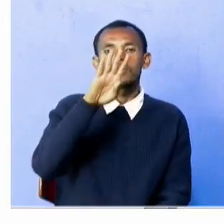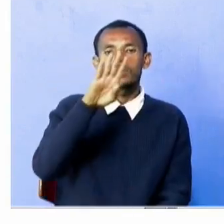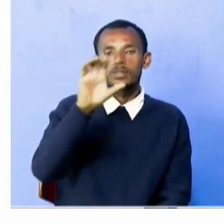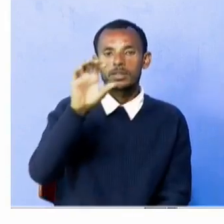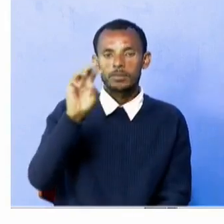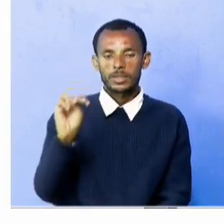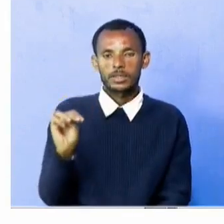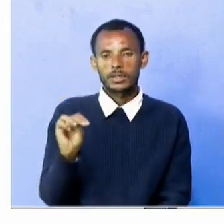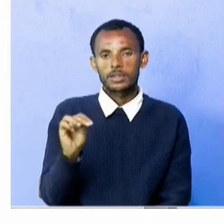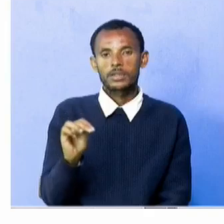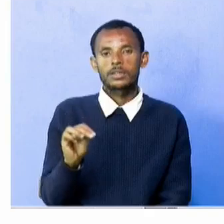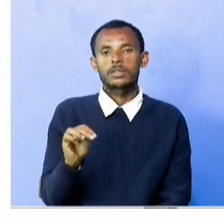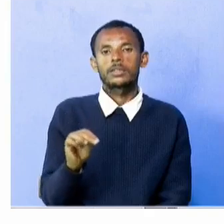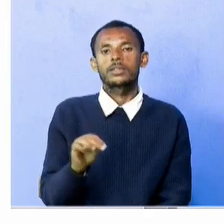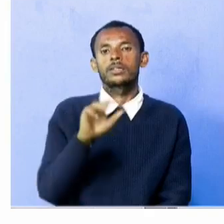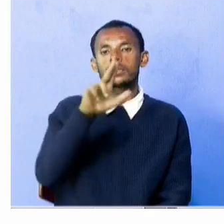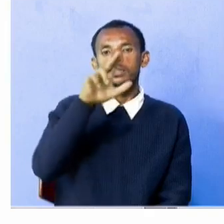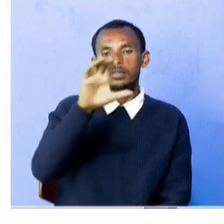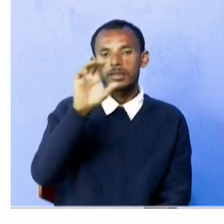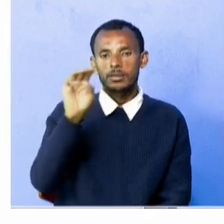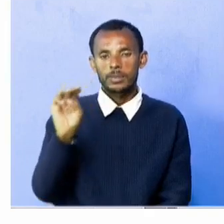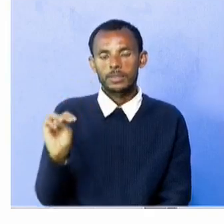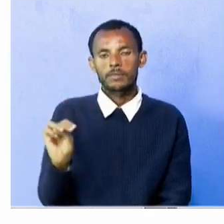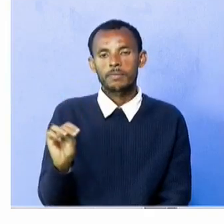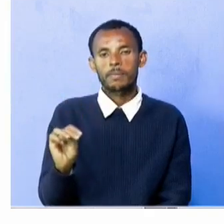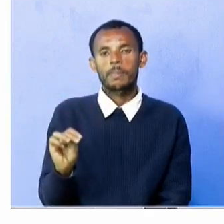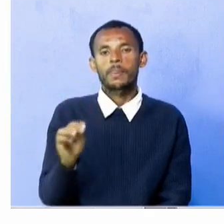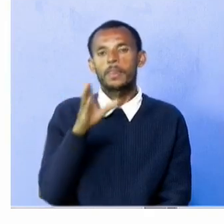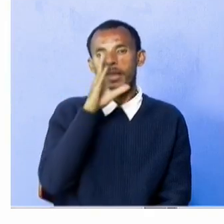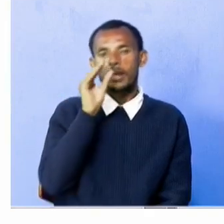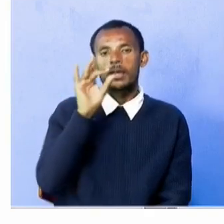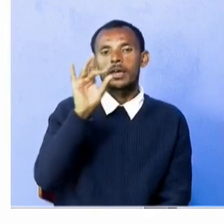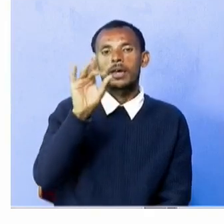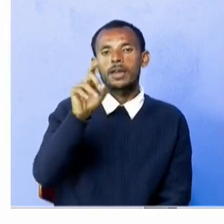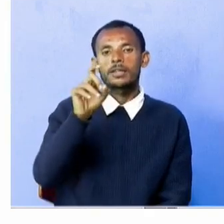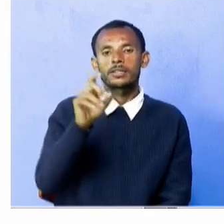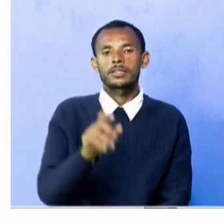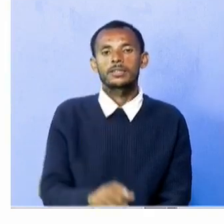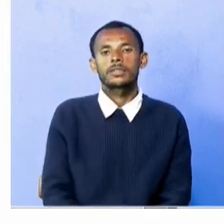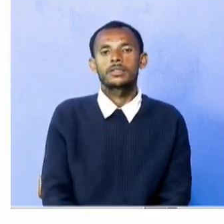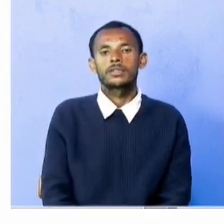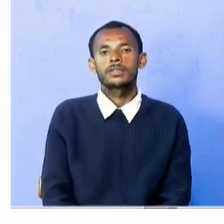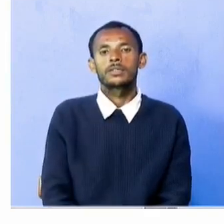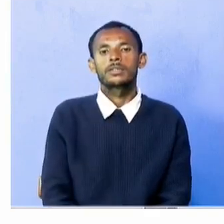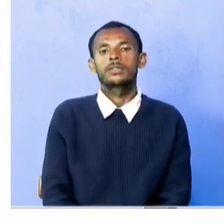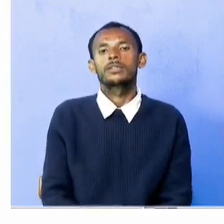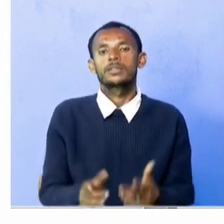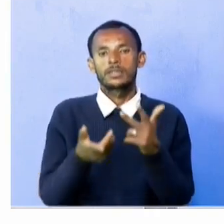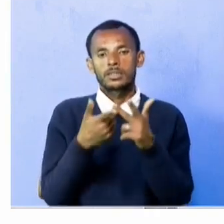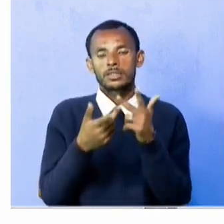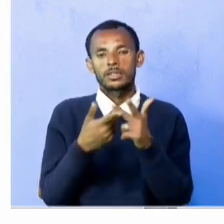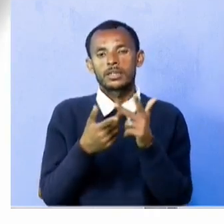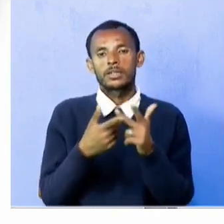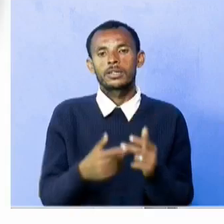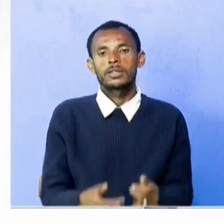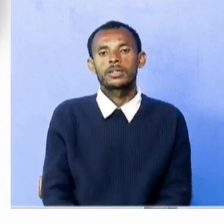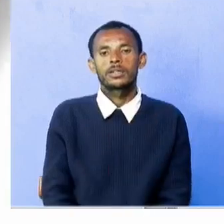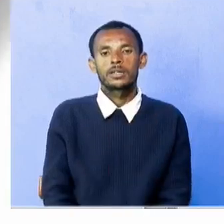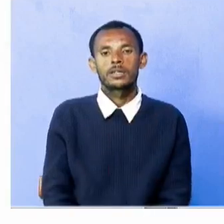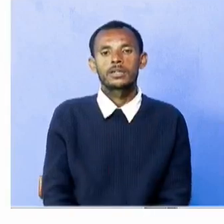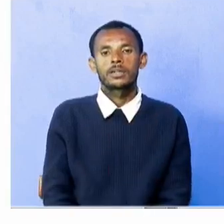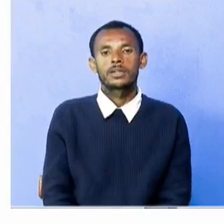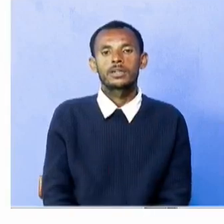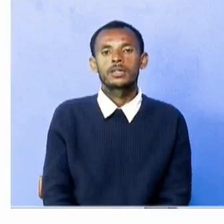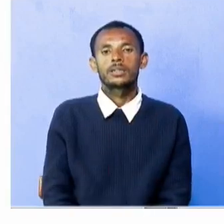centimeter, 3 centimeter, and x. And the third one is,